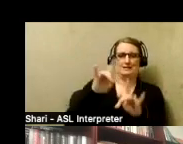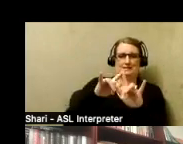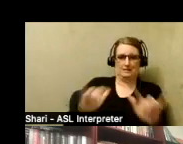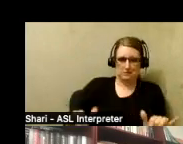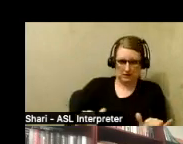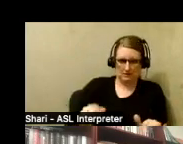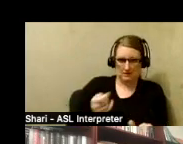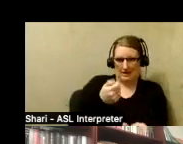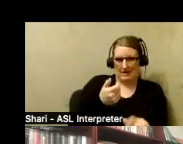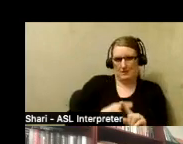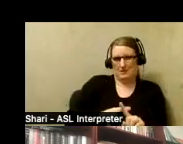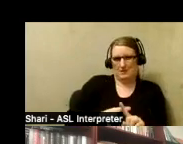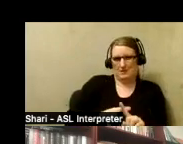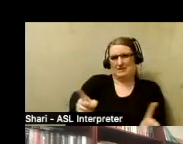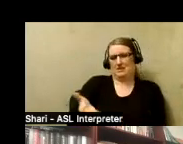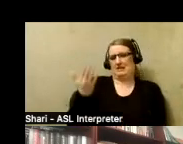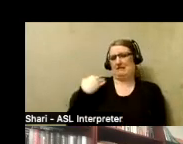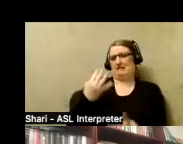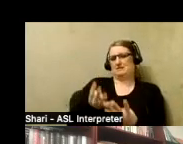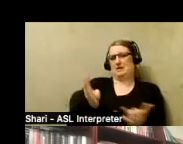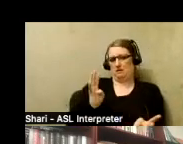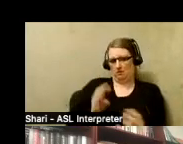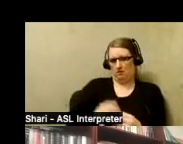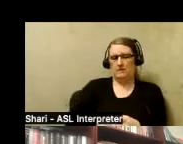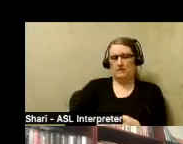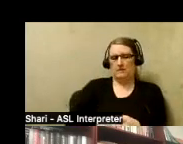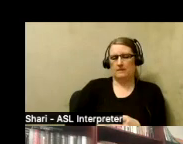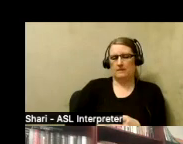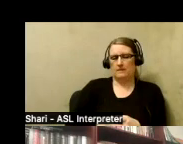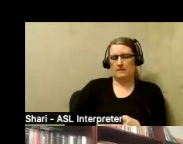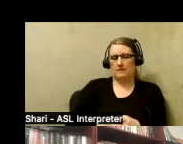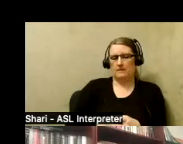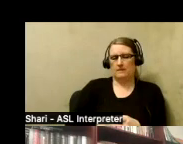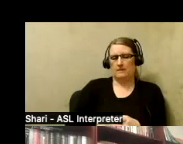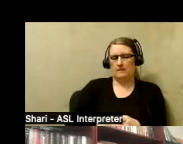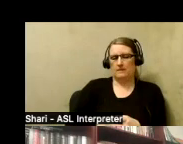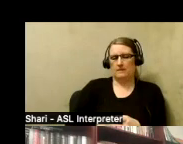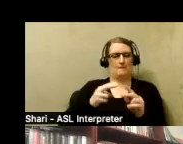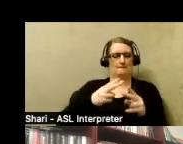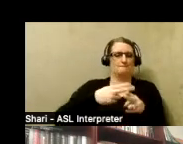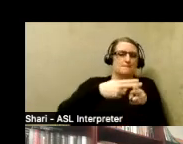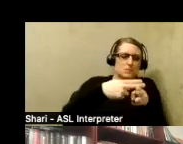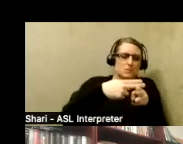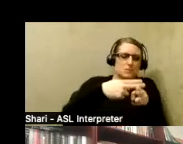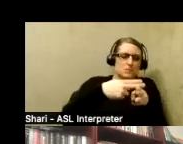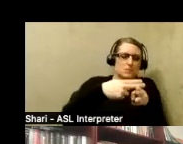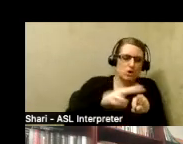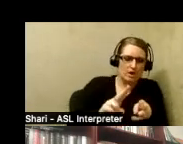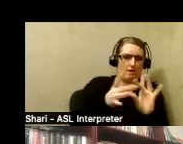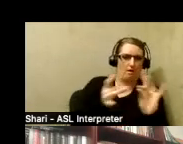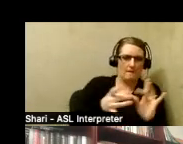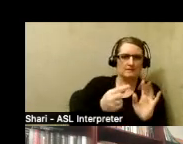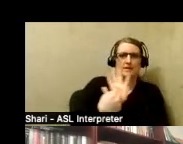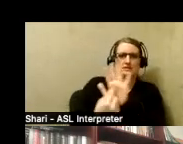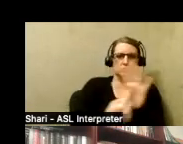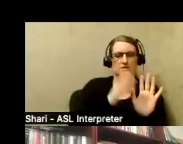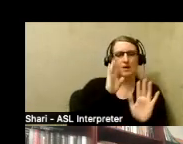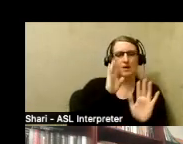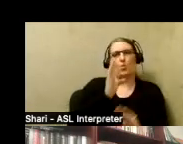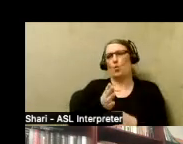different than how we did it on the last panel, because I want to make some very brief comments on the exhibition that will kind